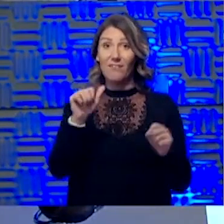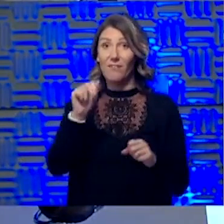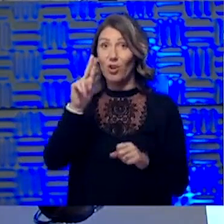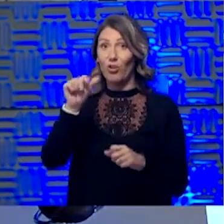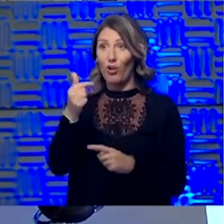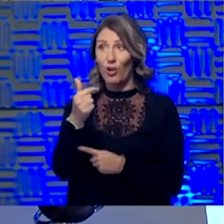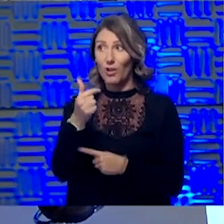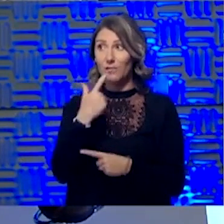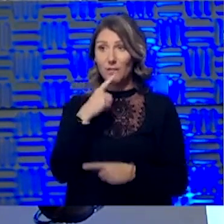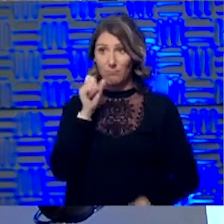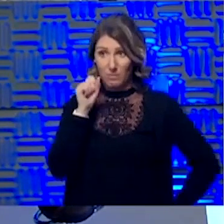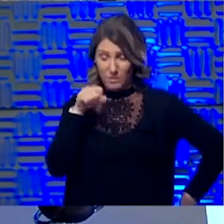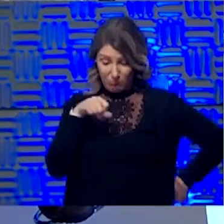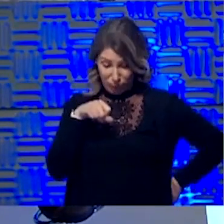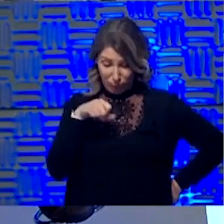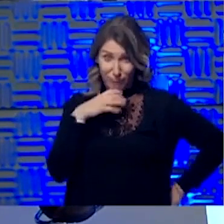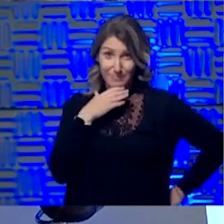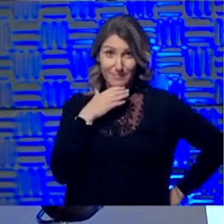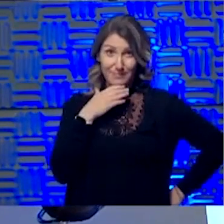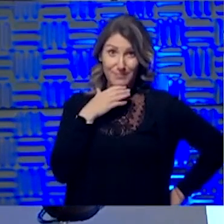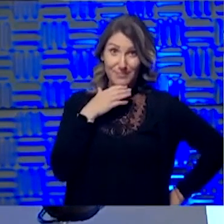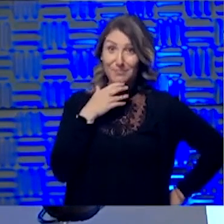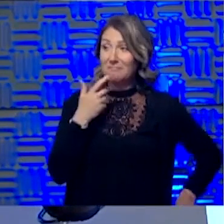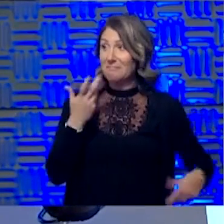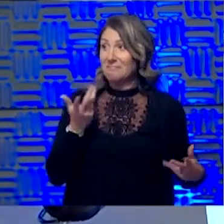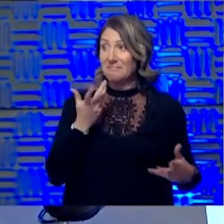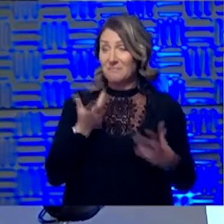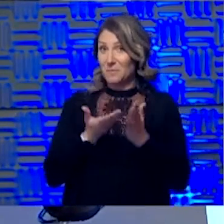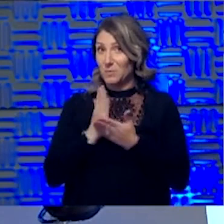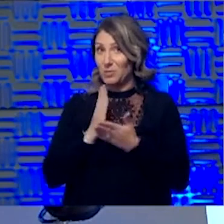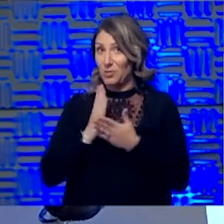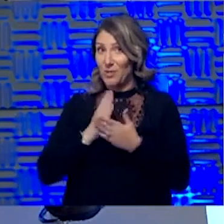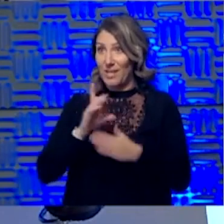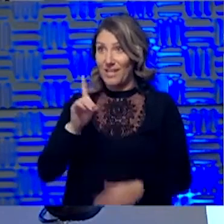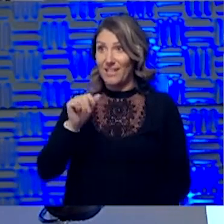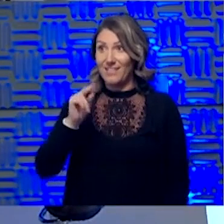my head down on this one. All right, guys. What are we thinking, Dana?